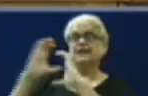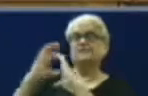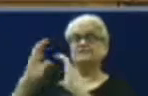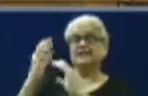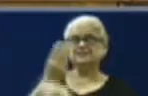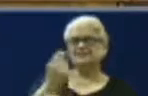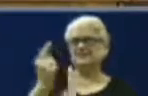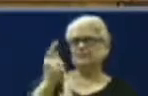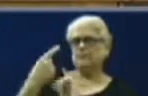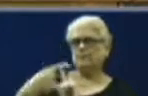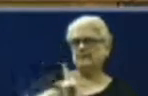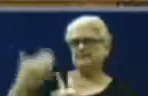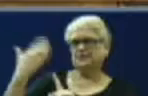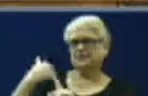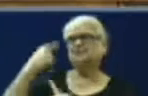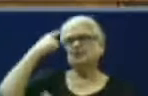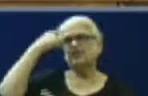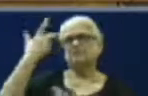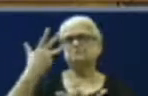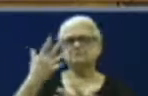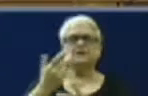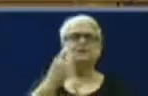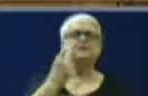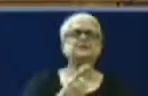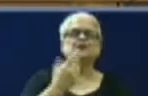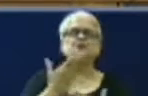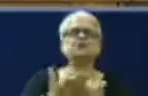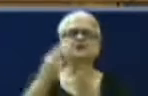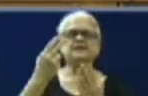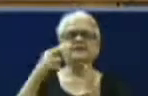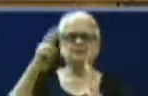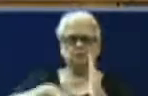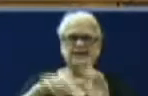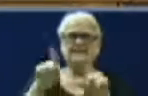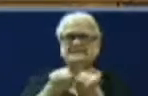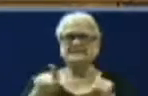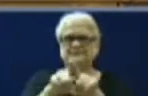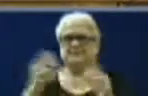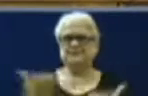be appropriate to read it here.